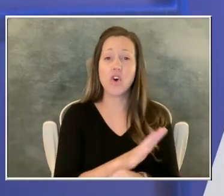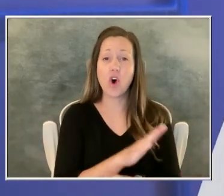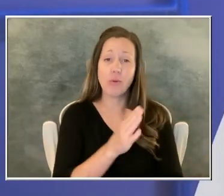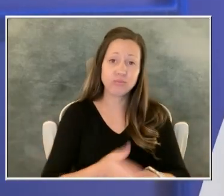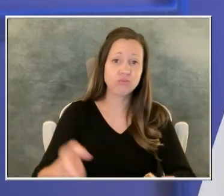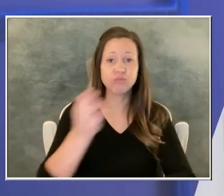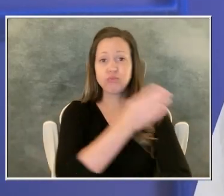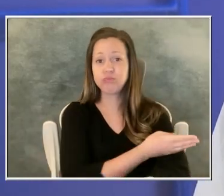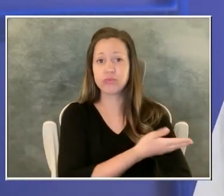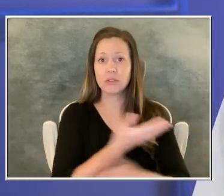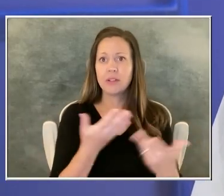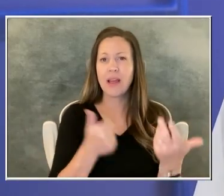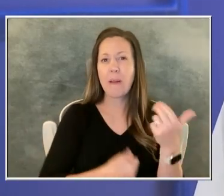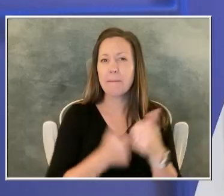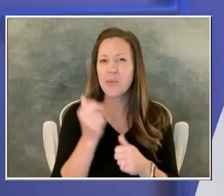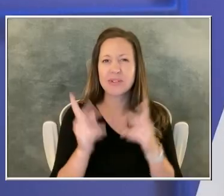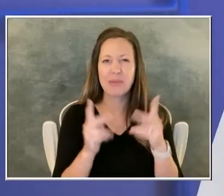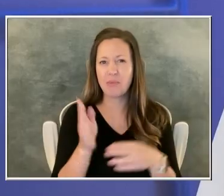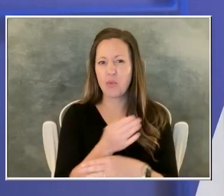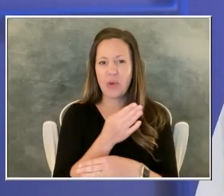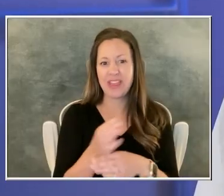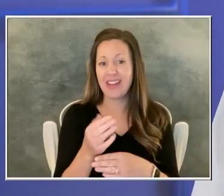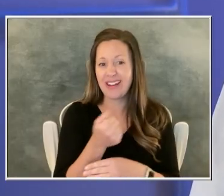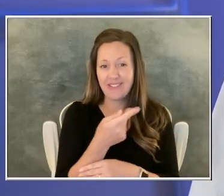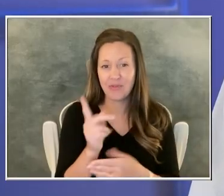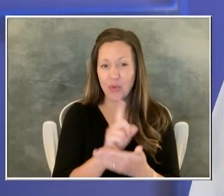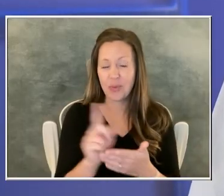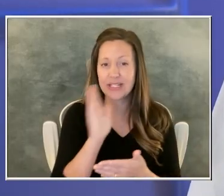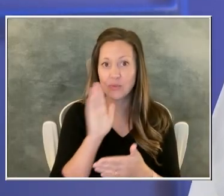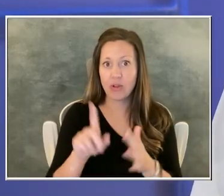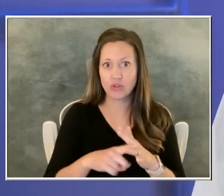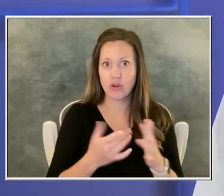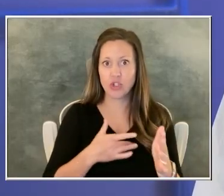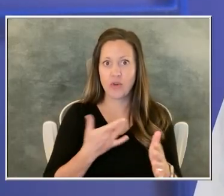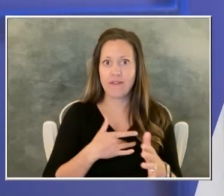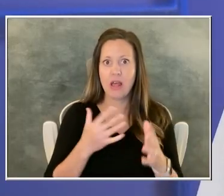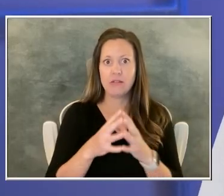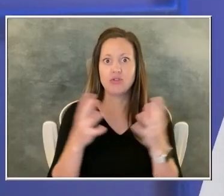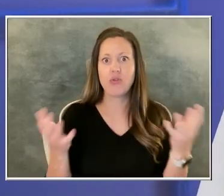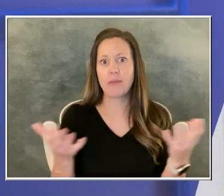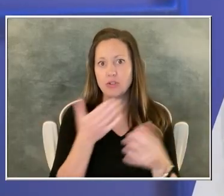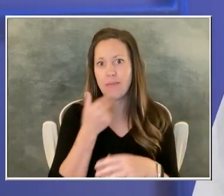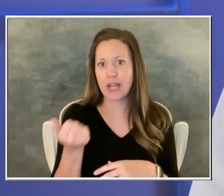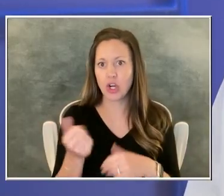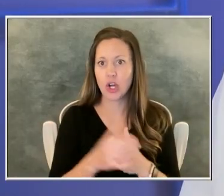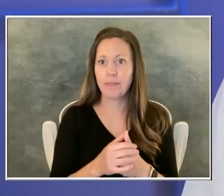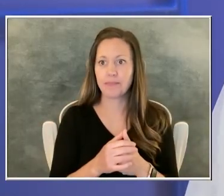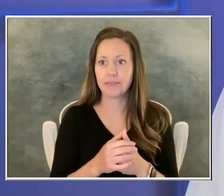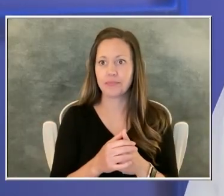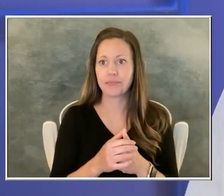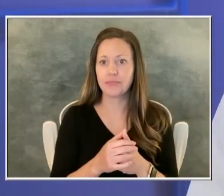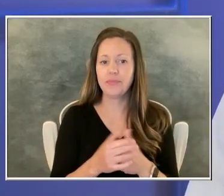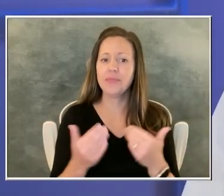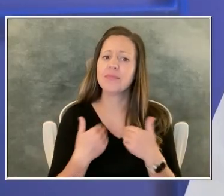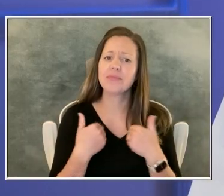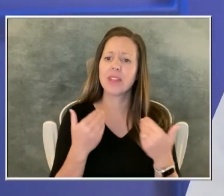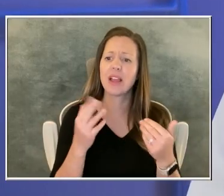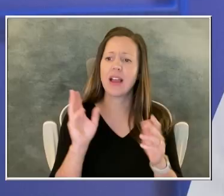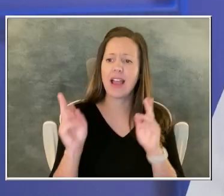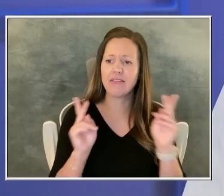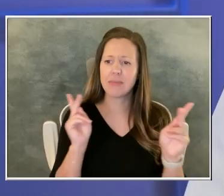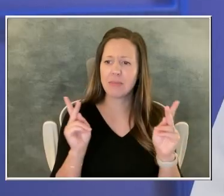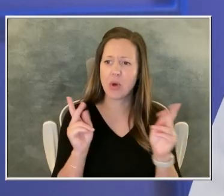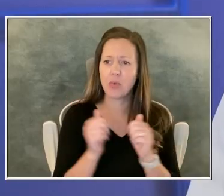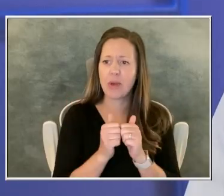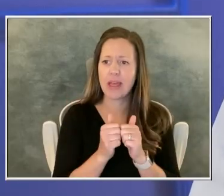but I would say most people within even just a few weeks will start to feel much better. In terms of the procedure itself, I have people where maybe they're